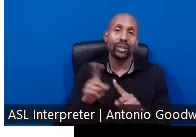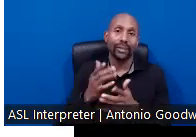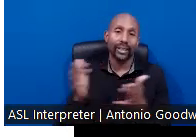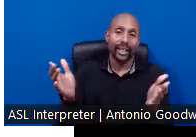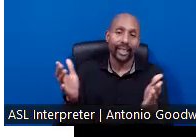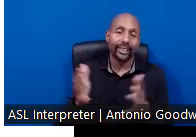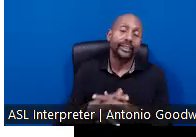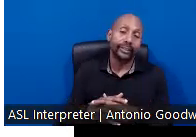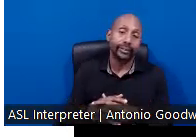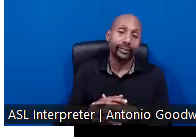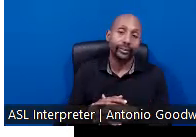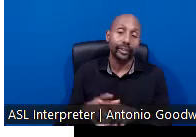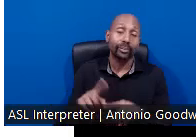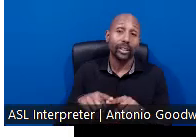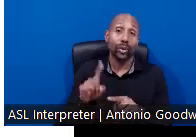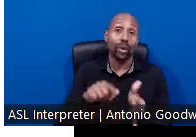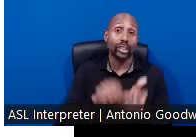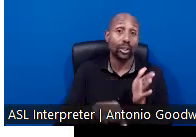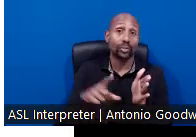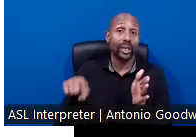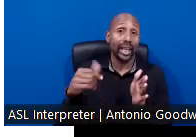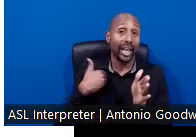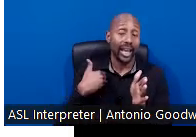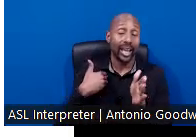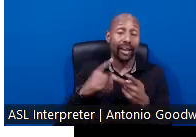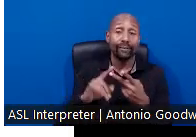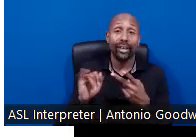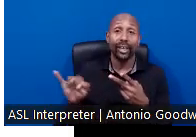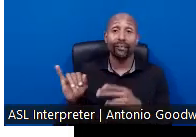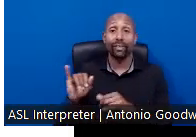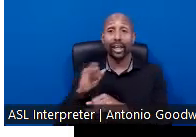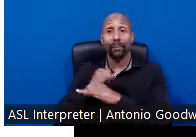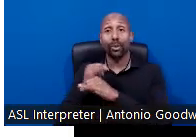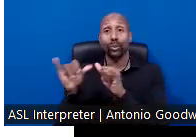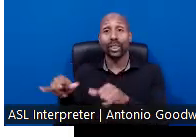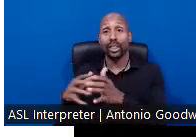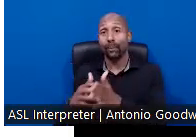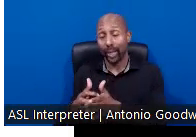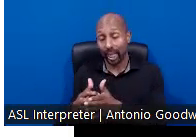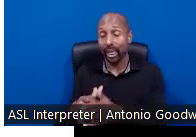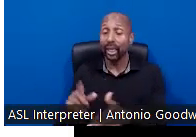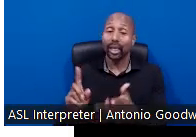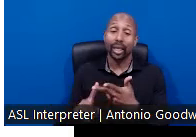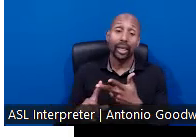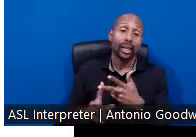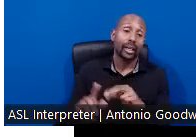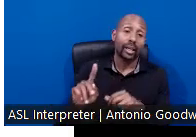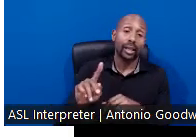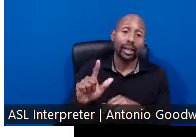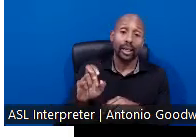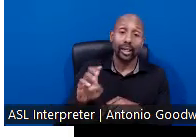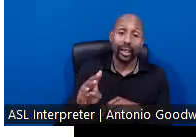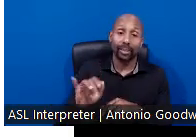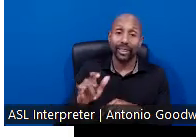which may include procedures that they've had or whether they have a weakened immune system. Klebsiella bacteria, it doesn't spread through